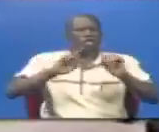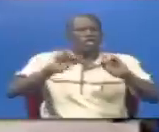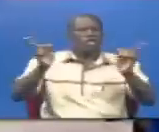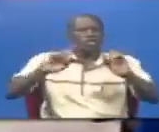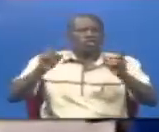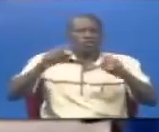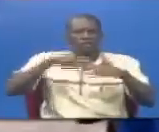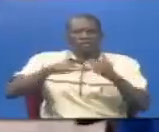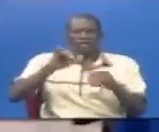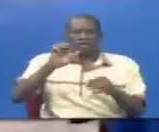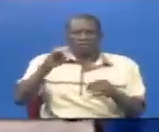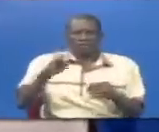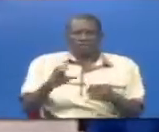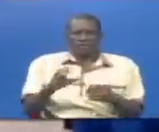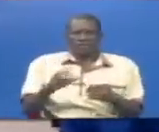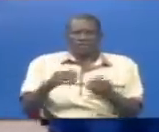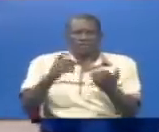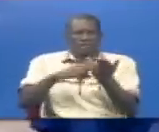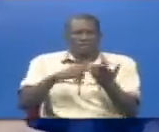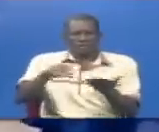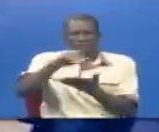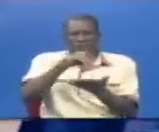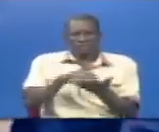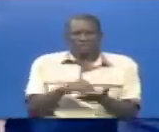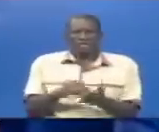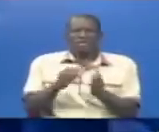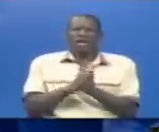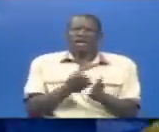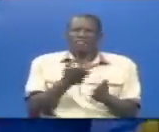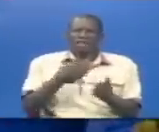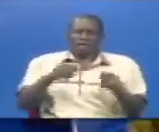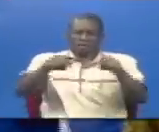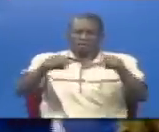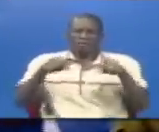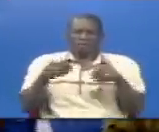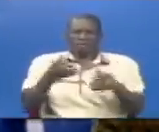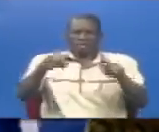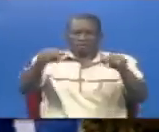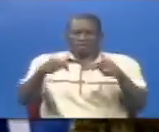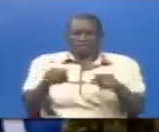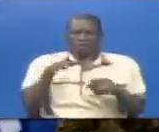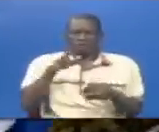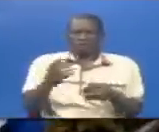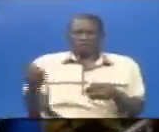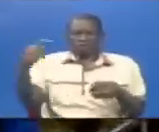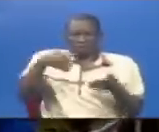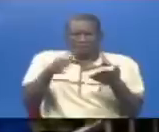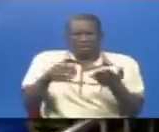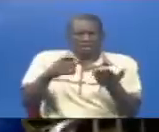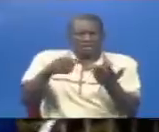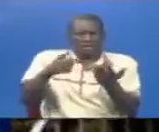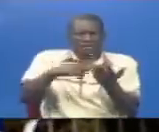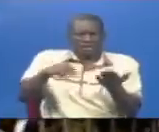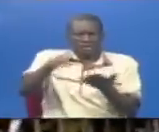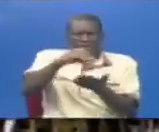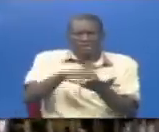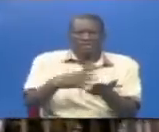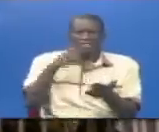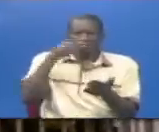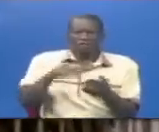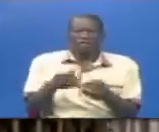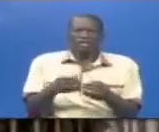the IEBC's tallying center, and they have been demanding for his presence here. They're claiming that he